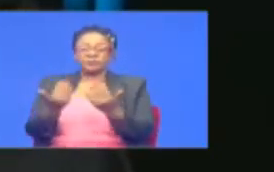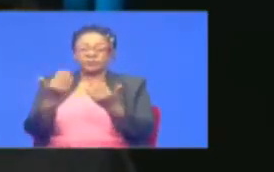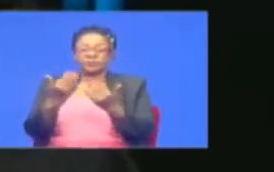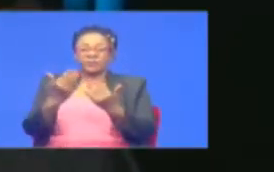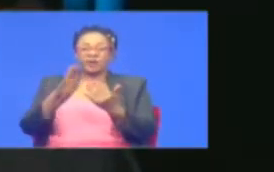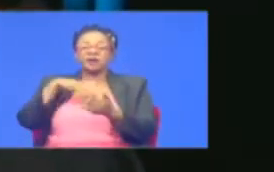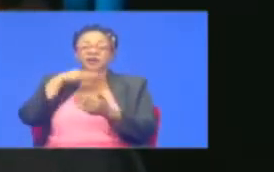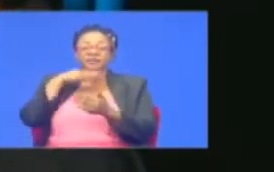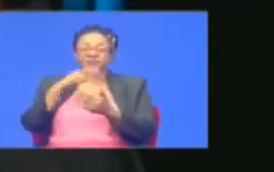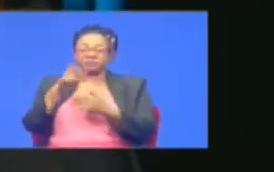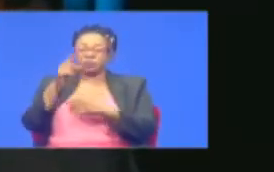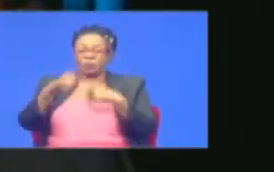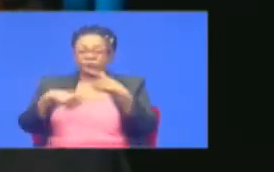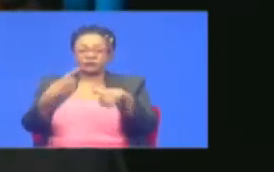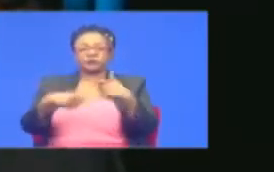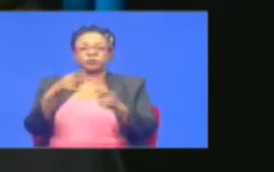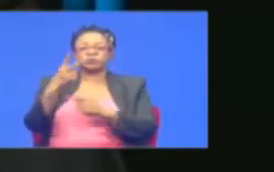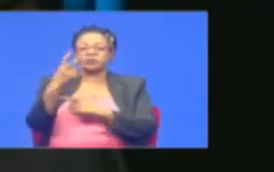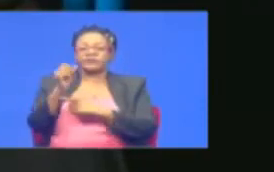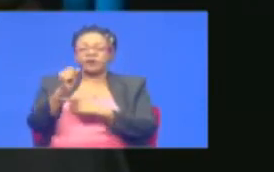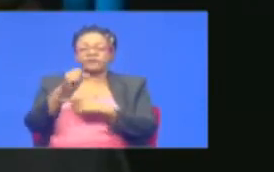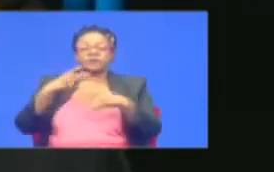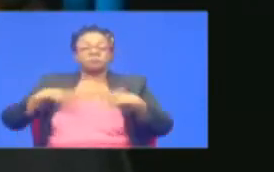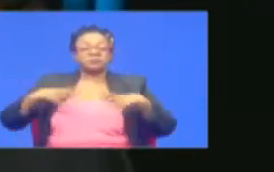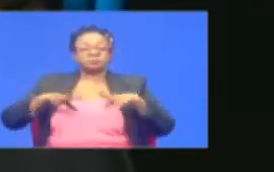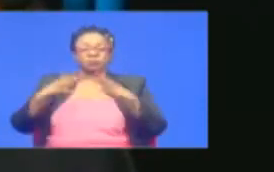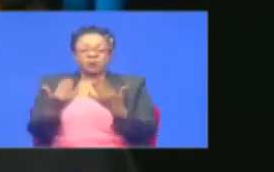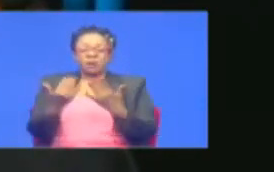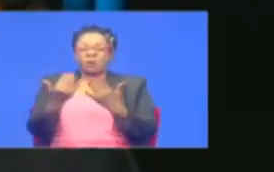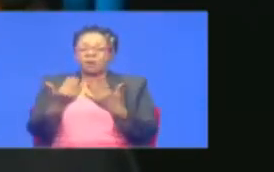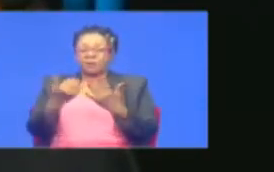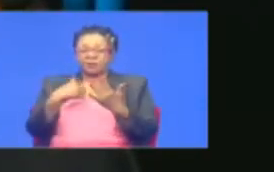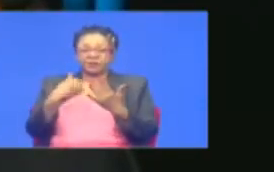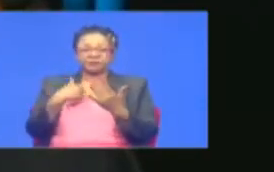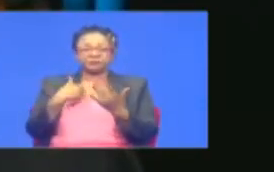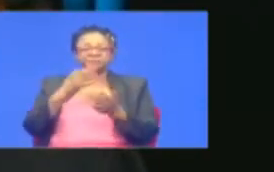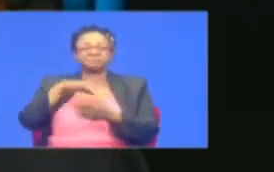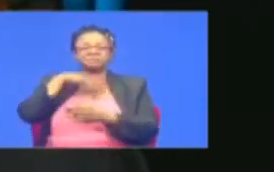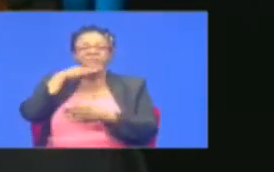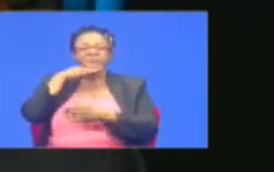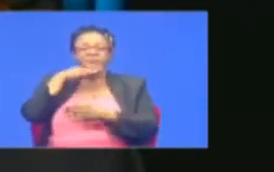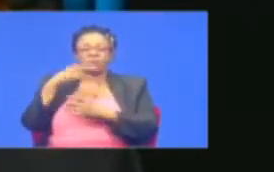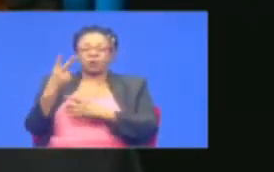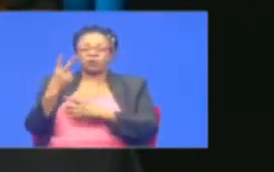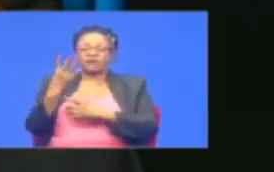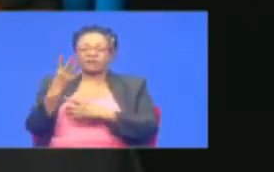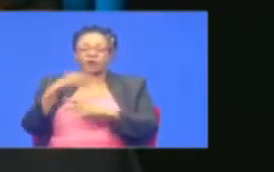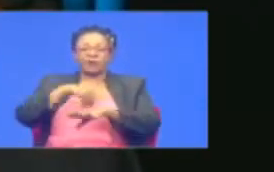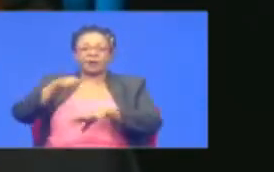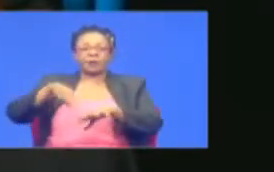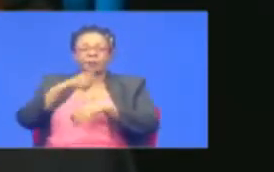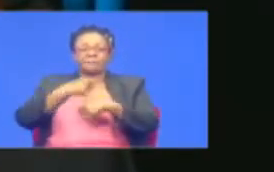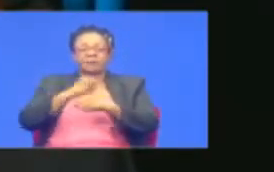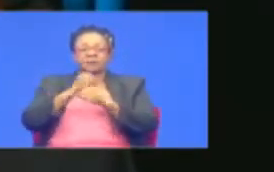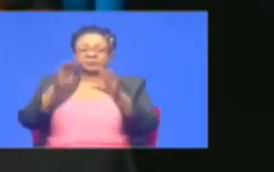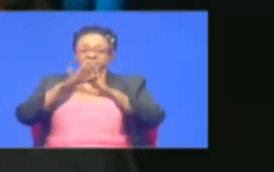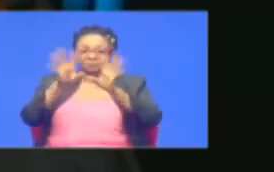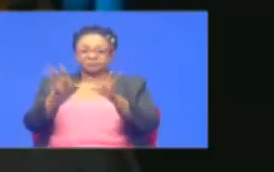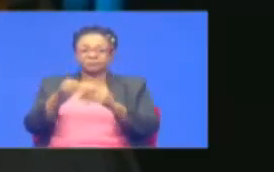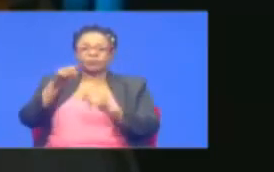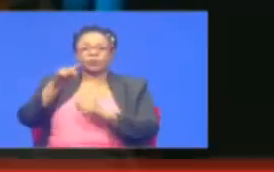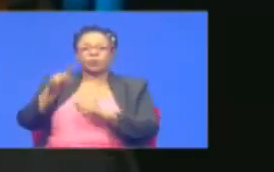growing. 25 people have lost the battle against the virus over the last 24 hours, bringing the death toll to